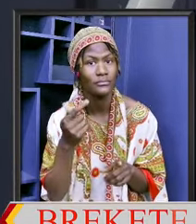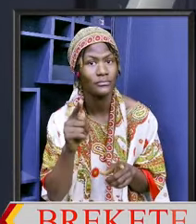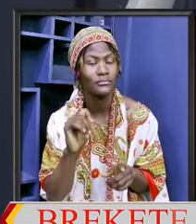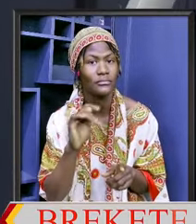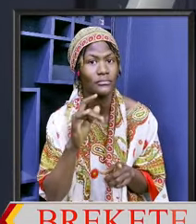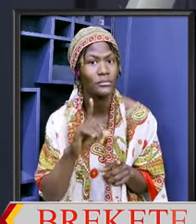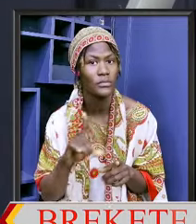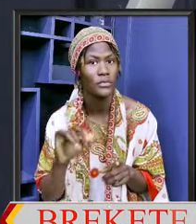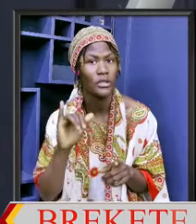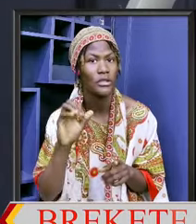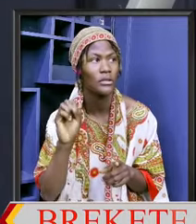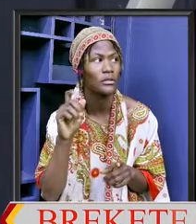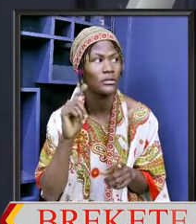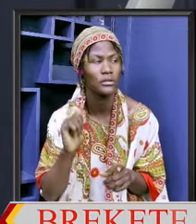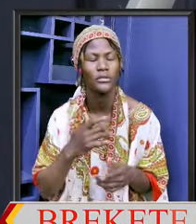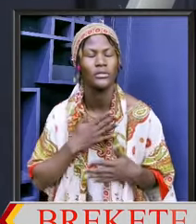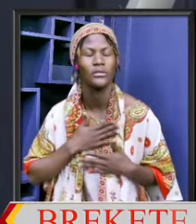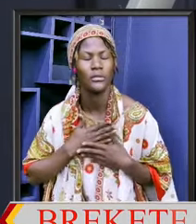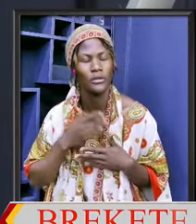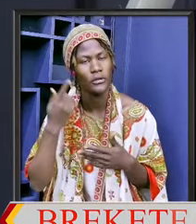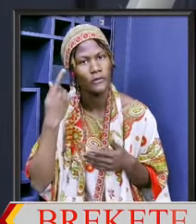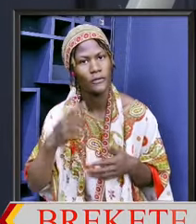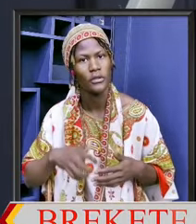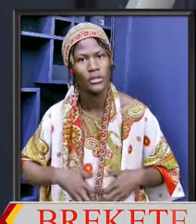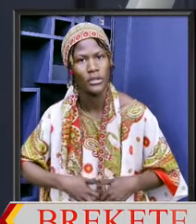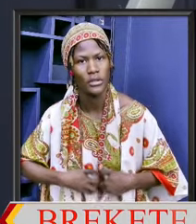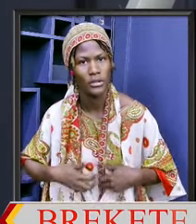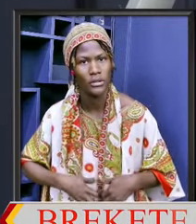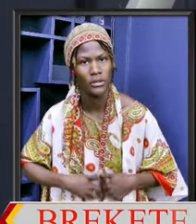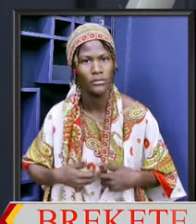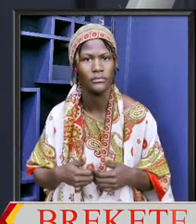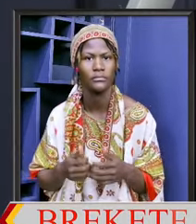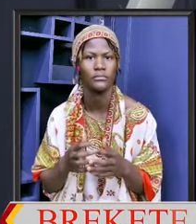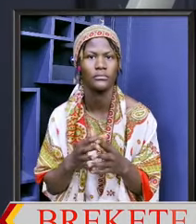for getting angry.